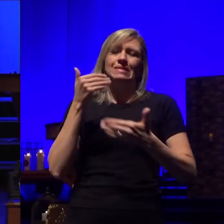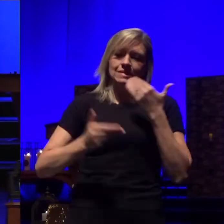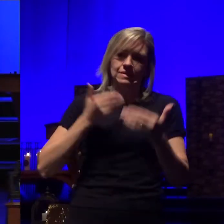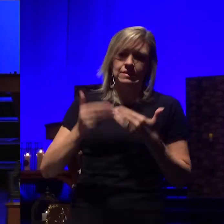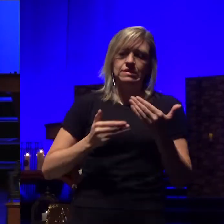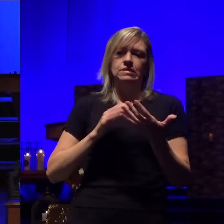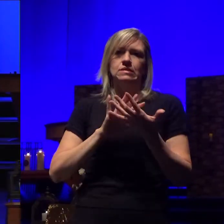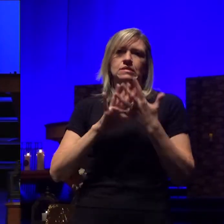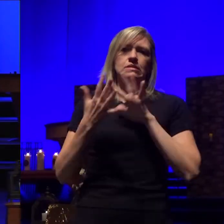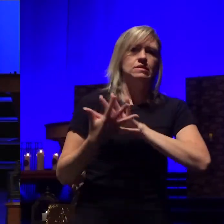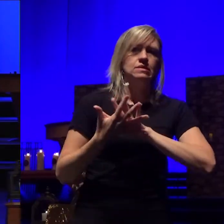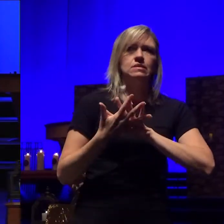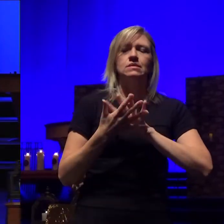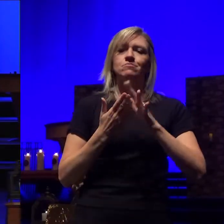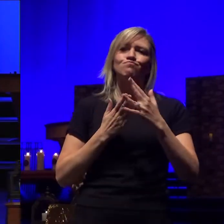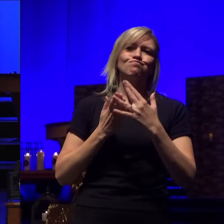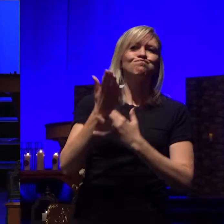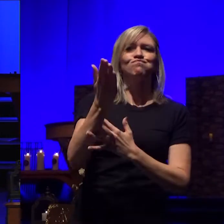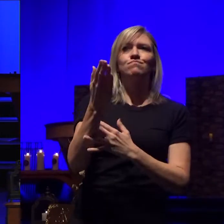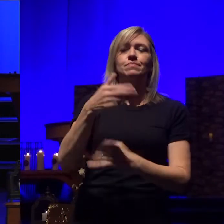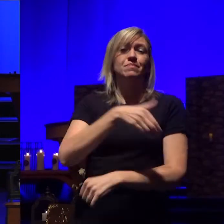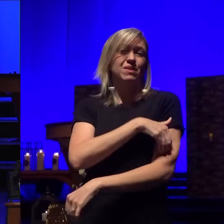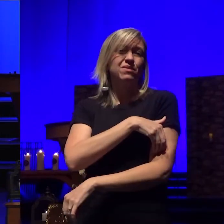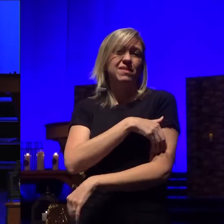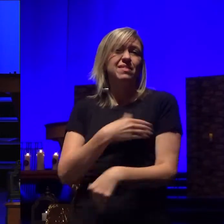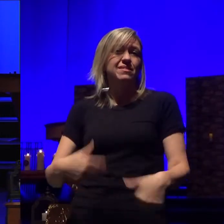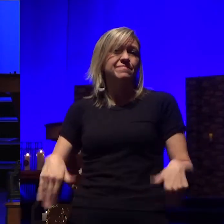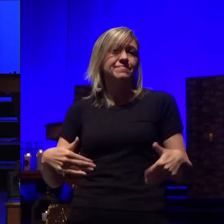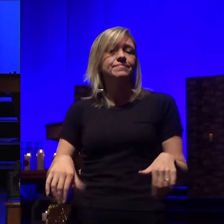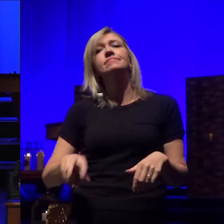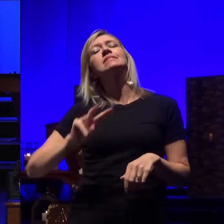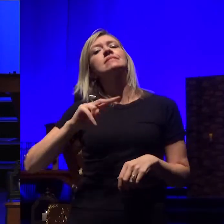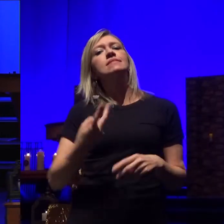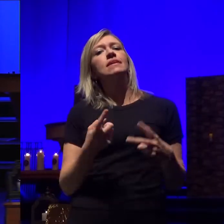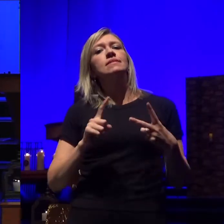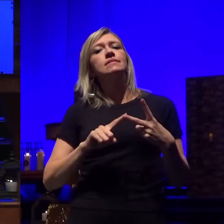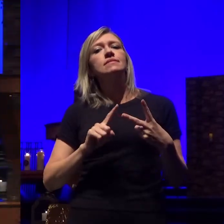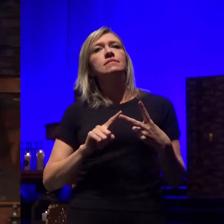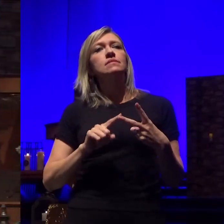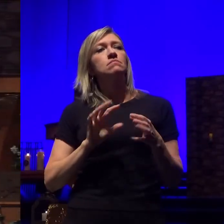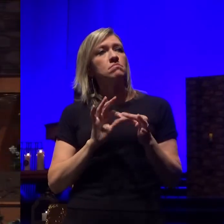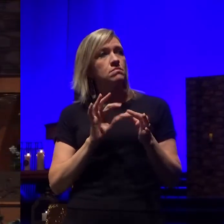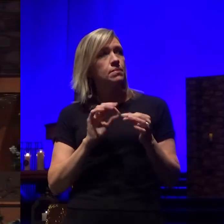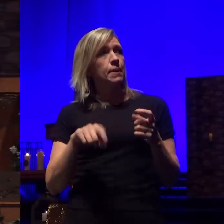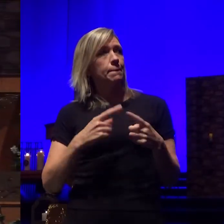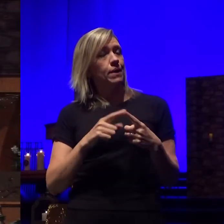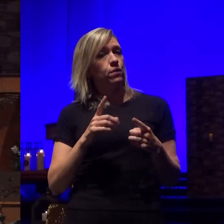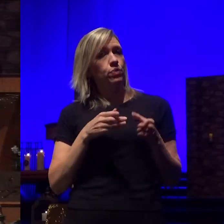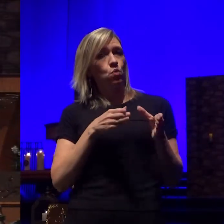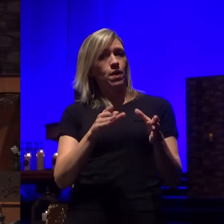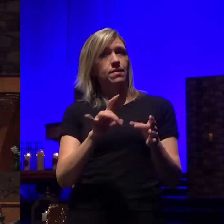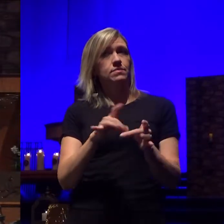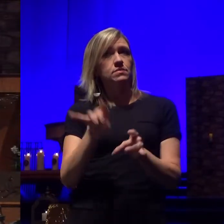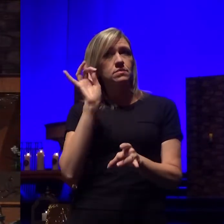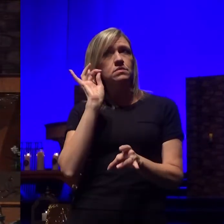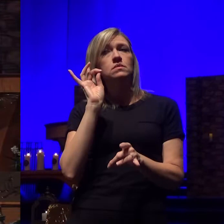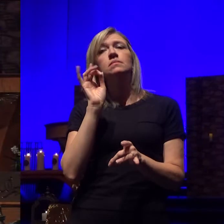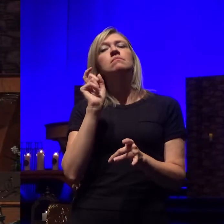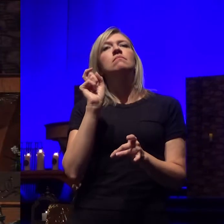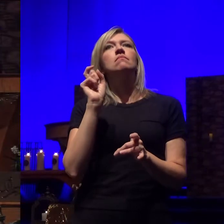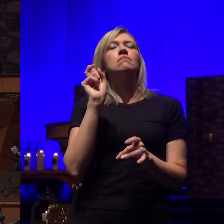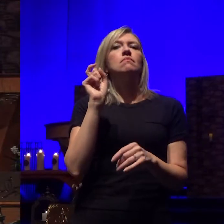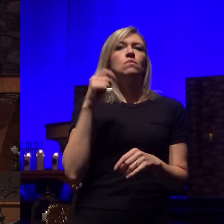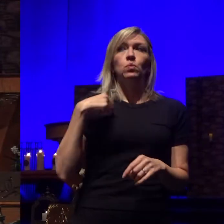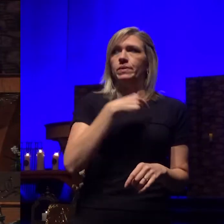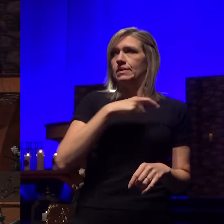in powerful ways. The second point that I want to make this morning about the way of the Spirit is that